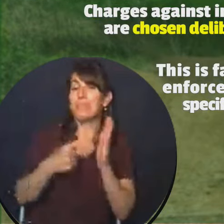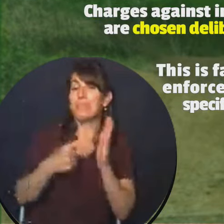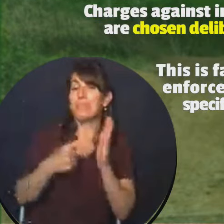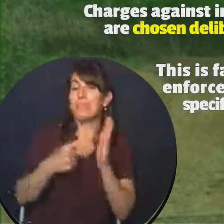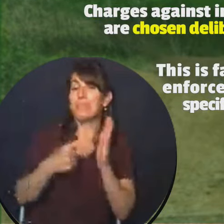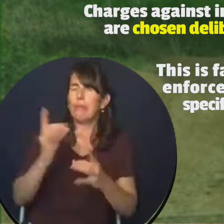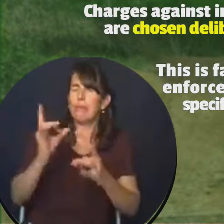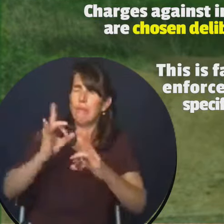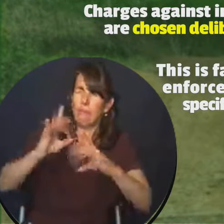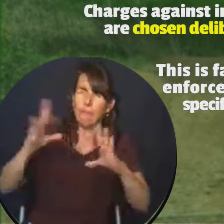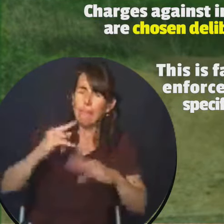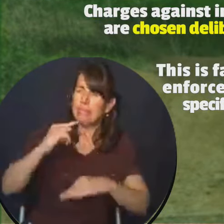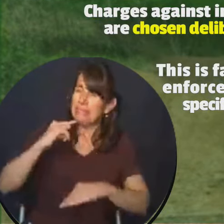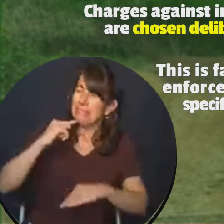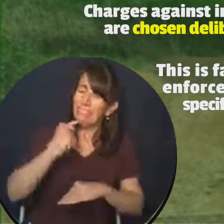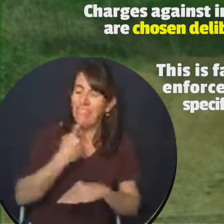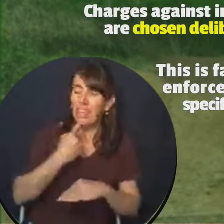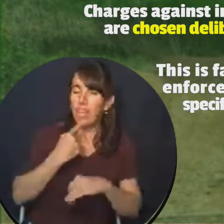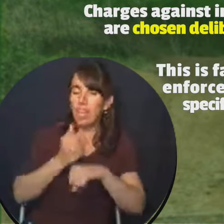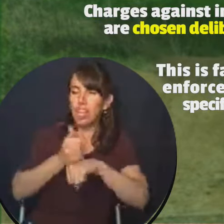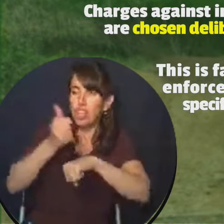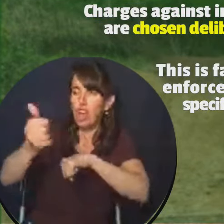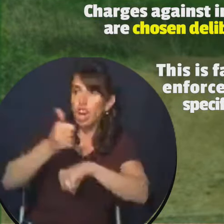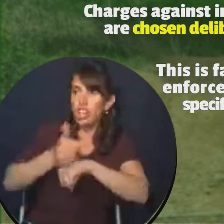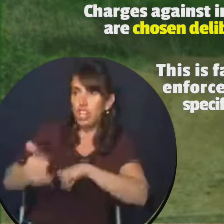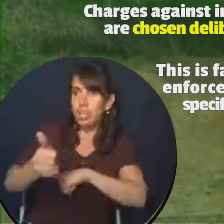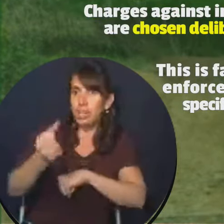and serious and to make us afraid of each